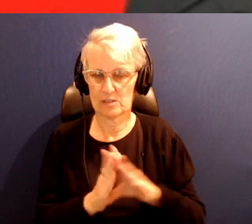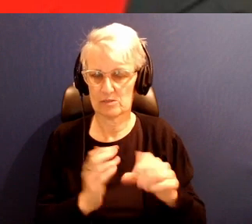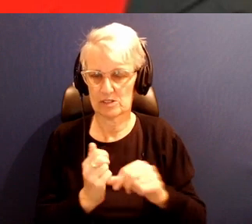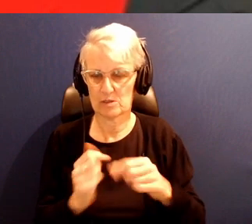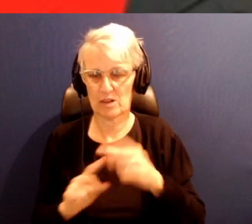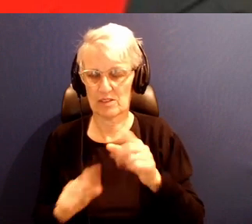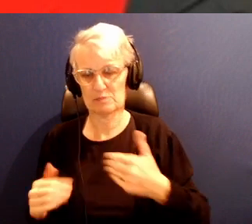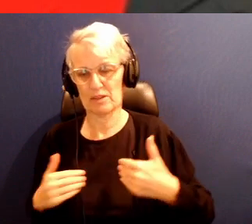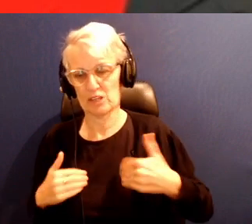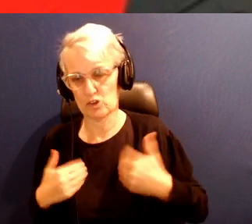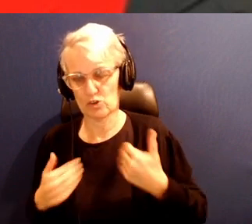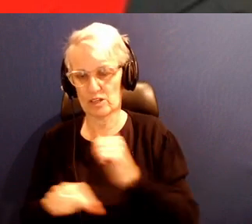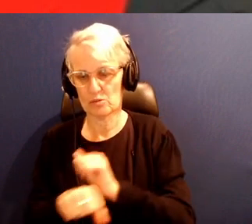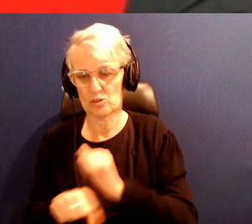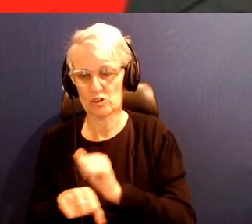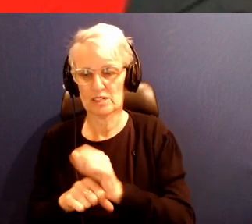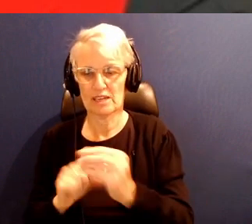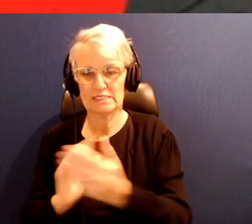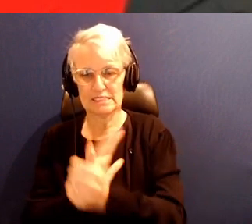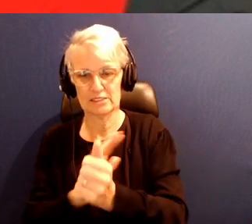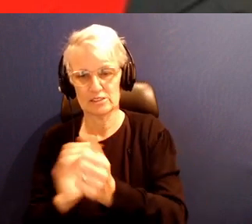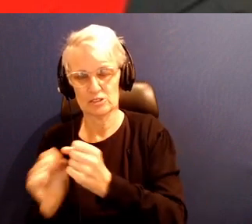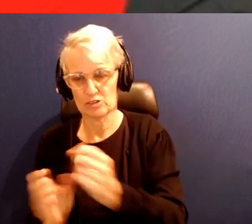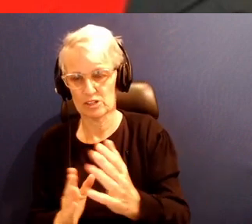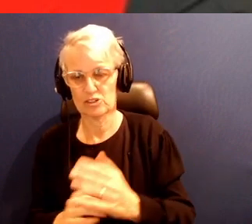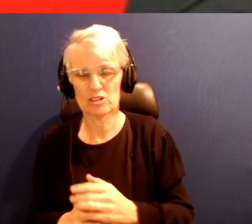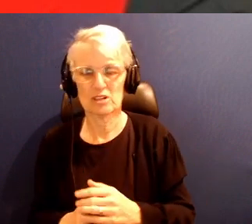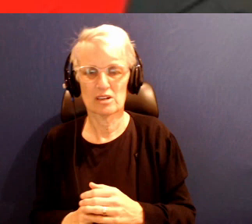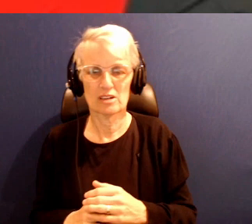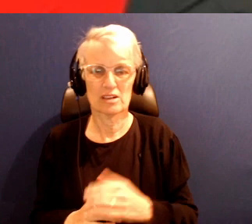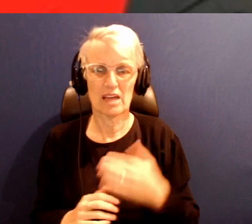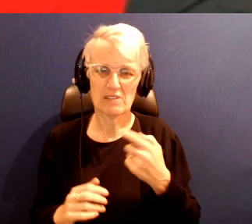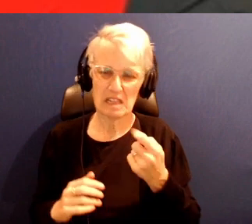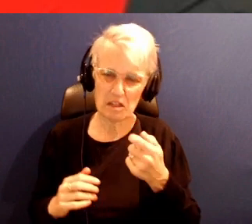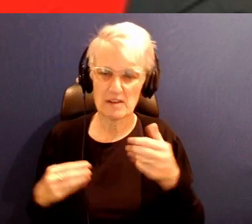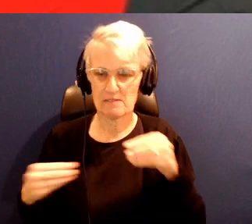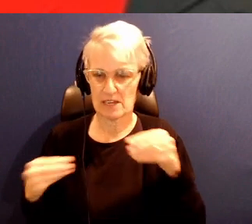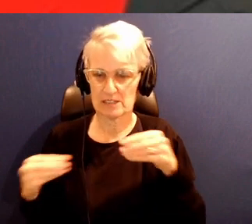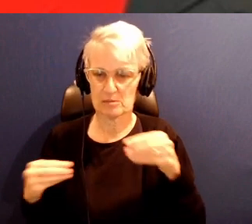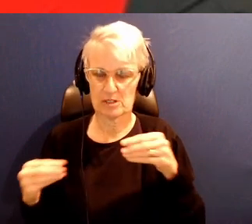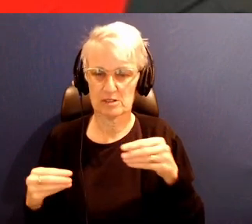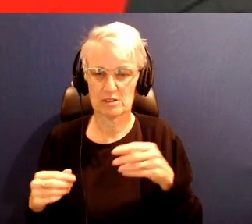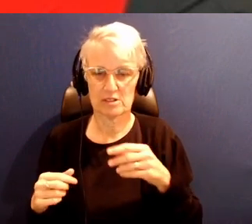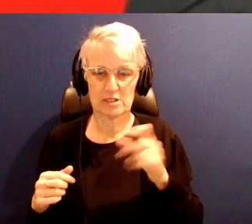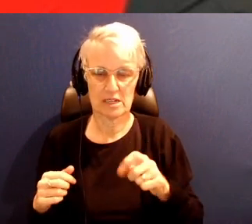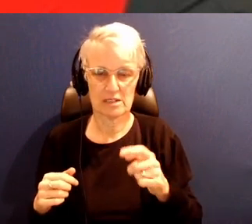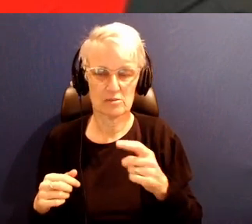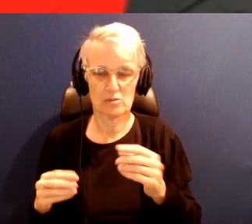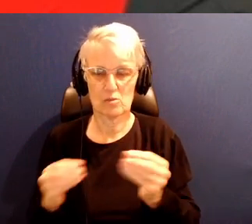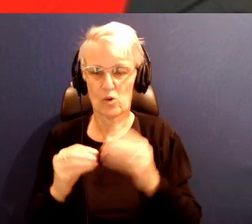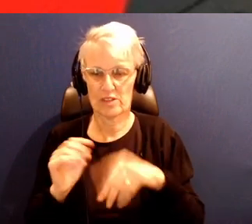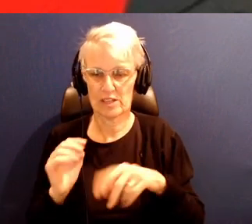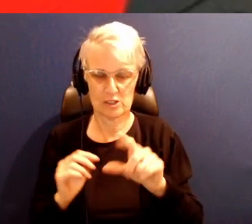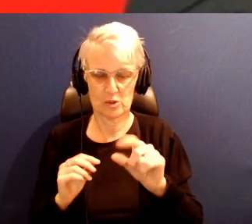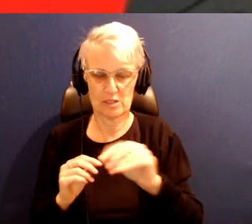assistance, but by the Youth Employment and Skill Strategy, there is a slight flexibility to go beyond the